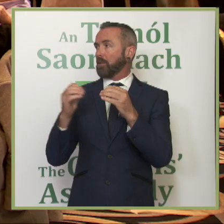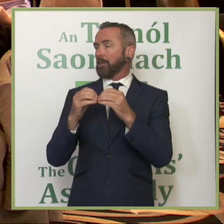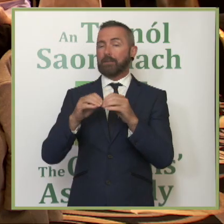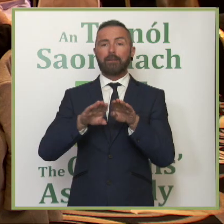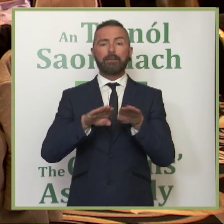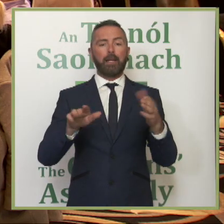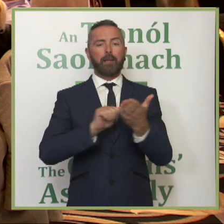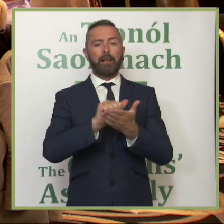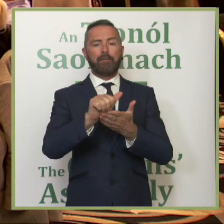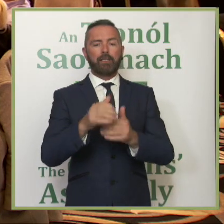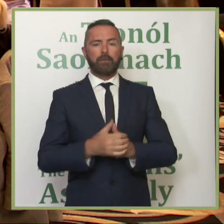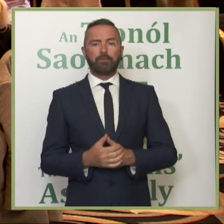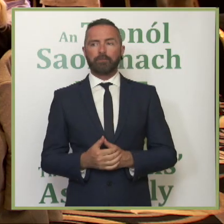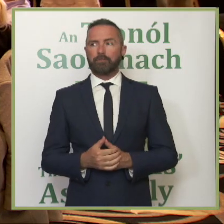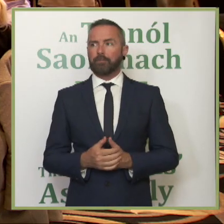11.